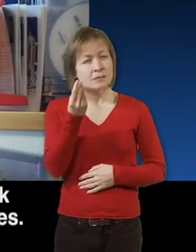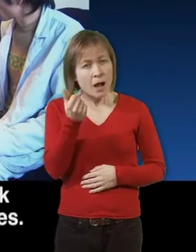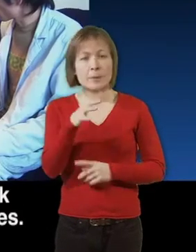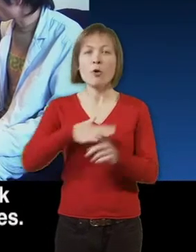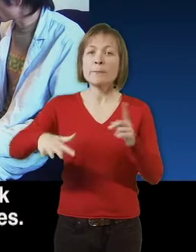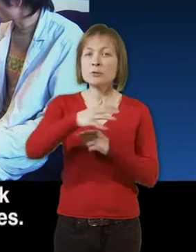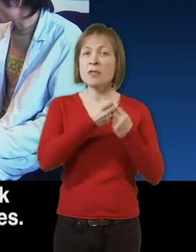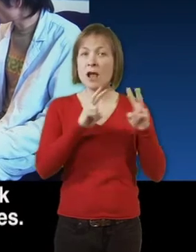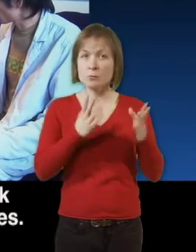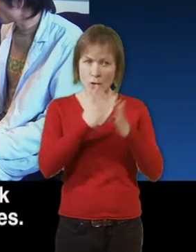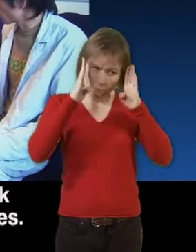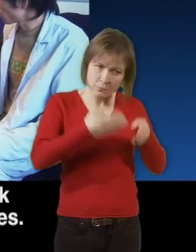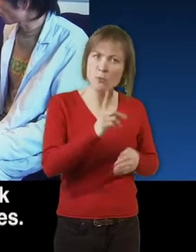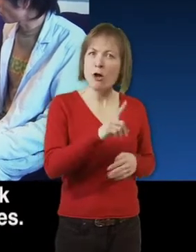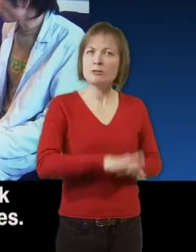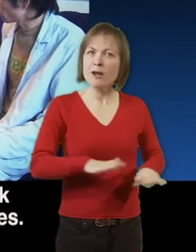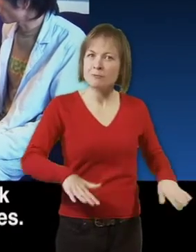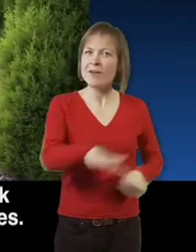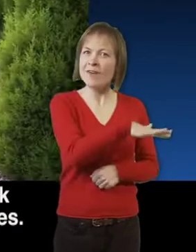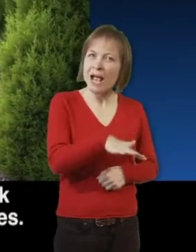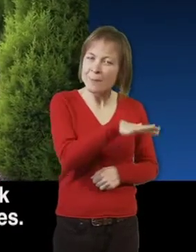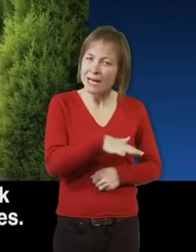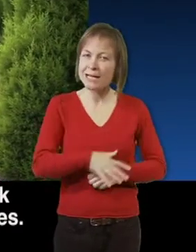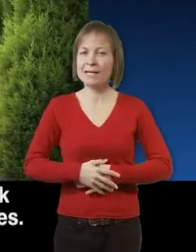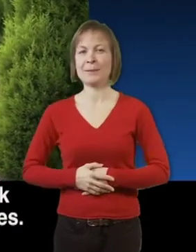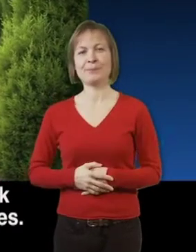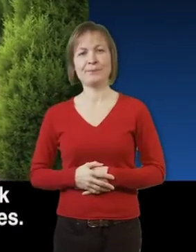Some community nurses work mainly with children and families.